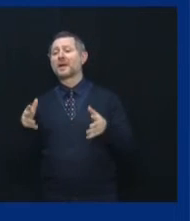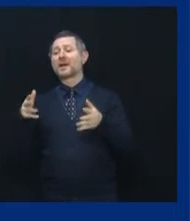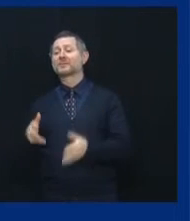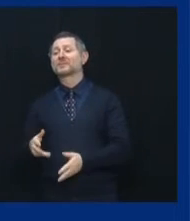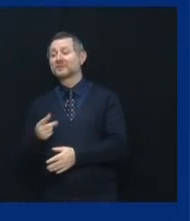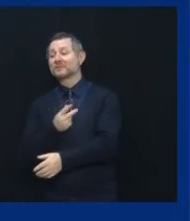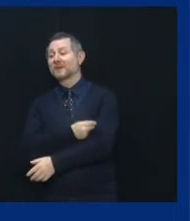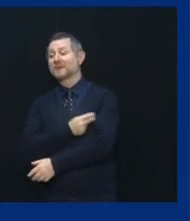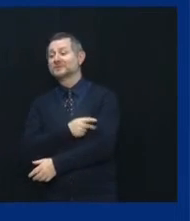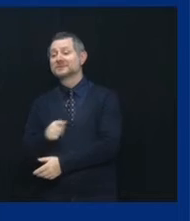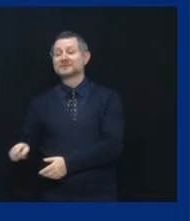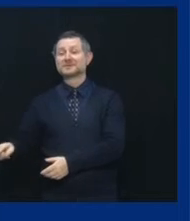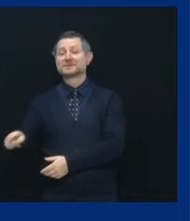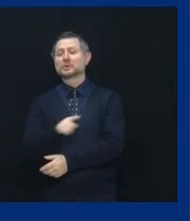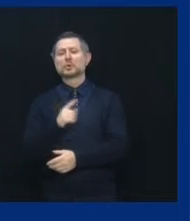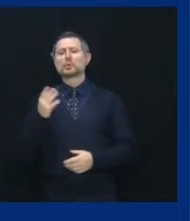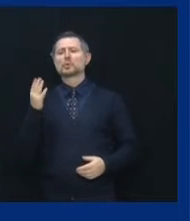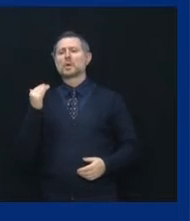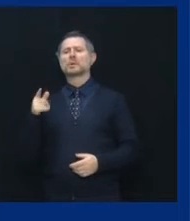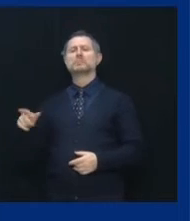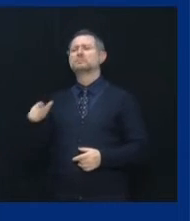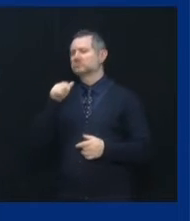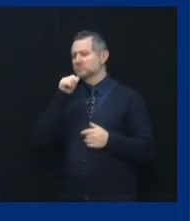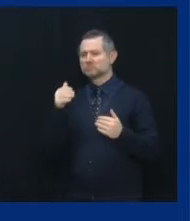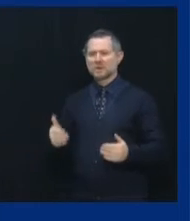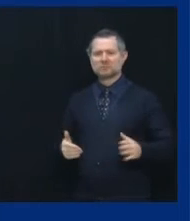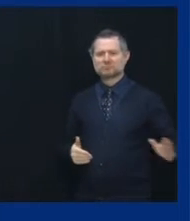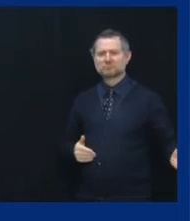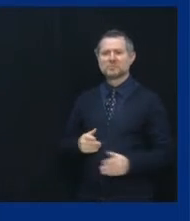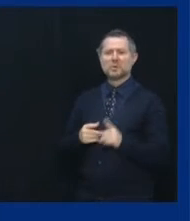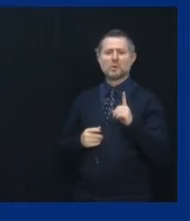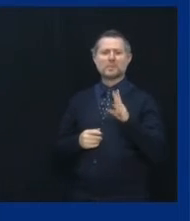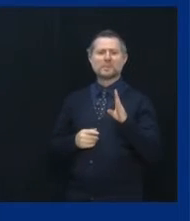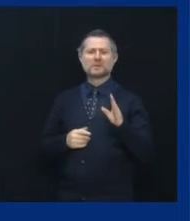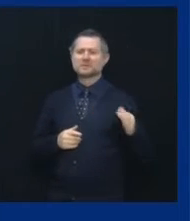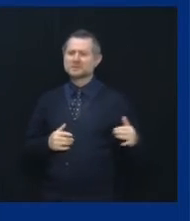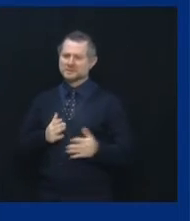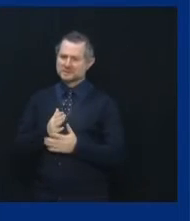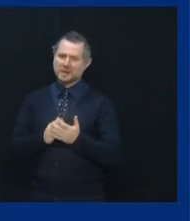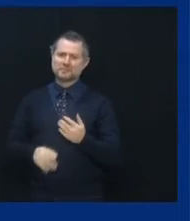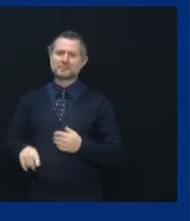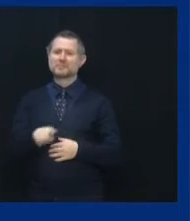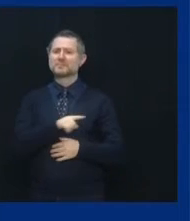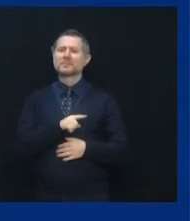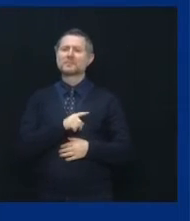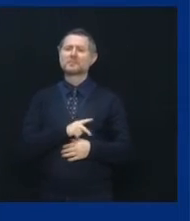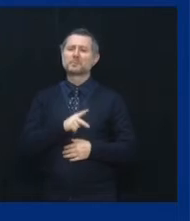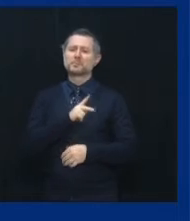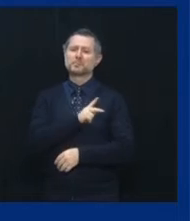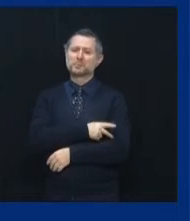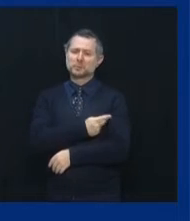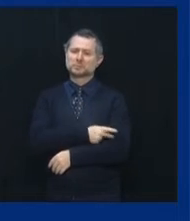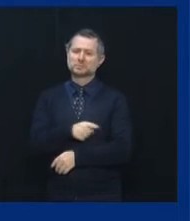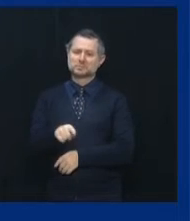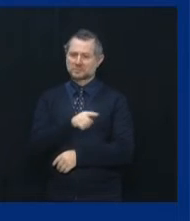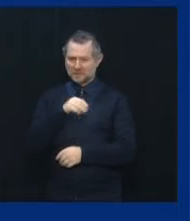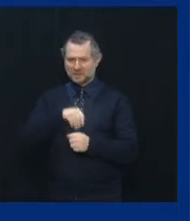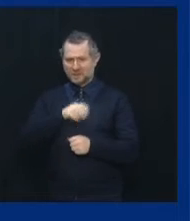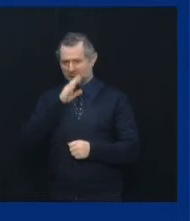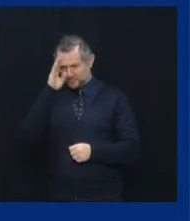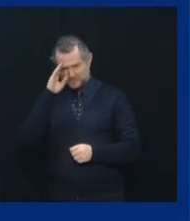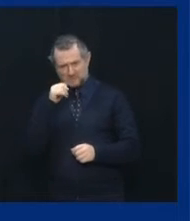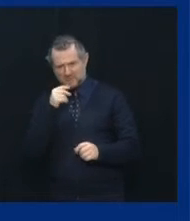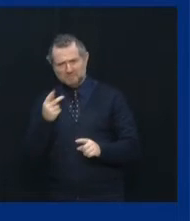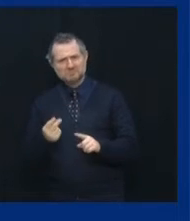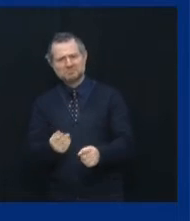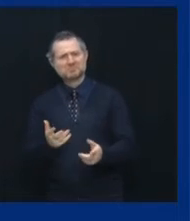for not opening it up to 1B so that some patients could at least get vaccinated at this point? And a second question would be